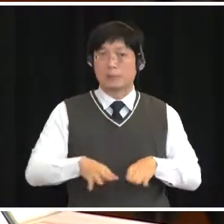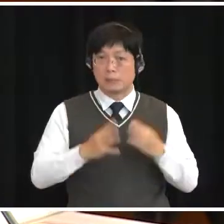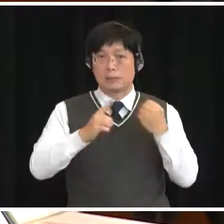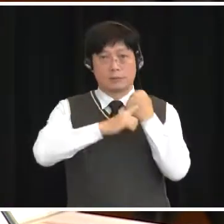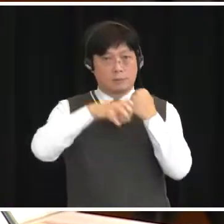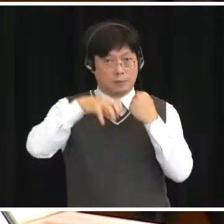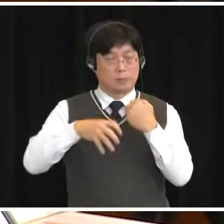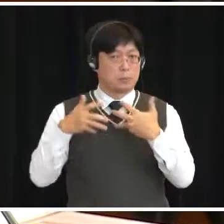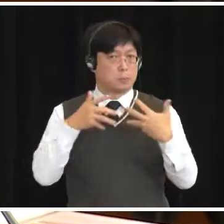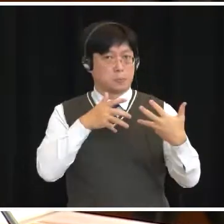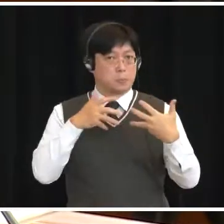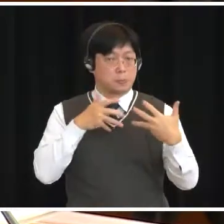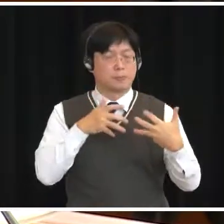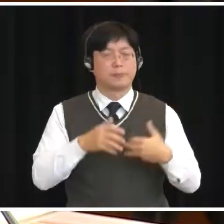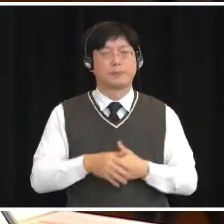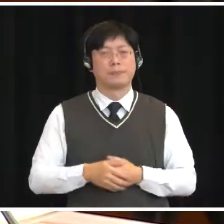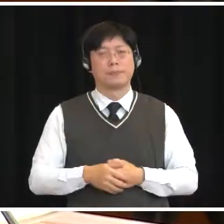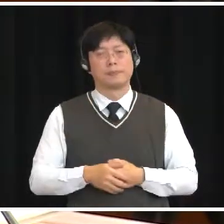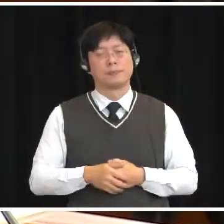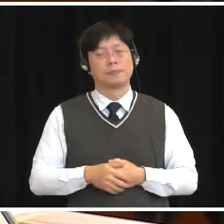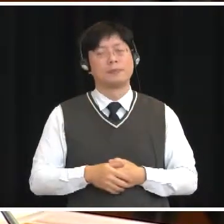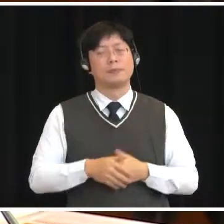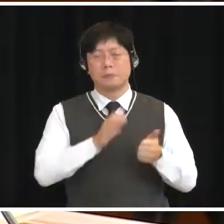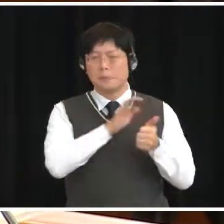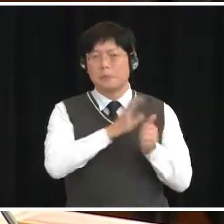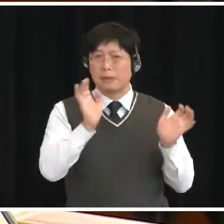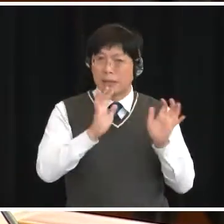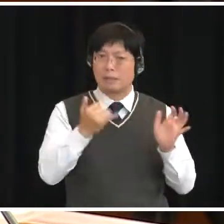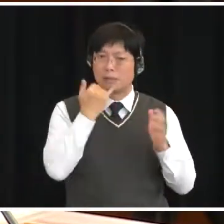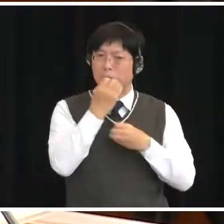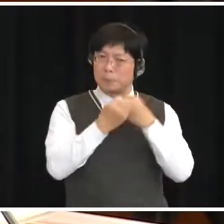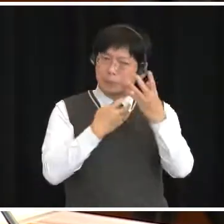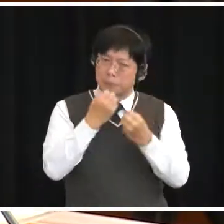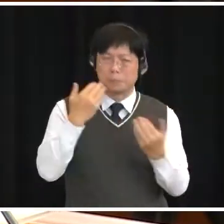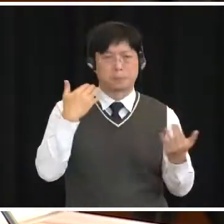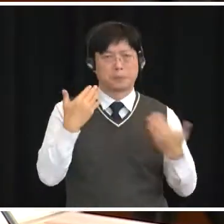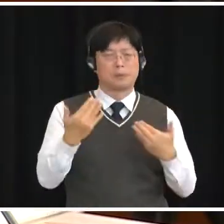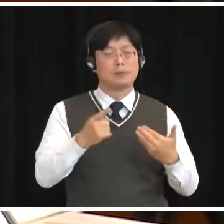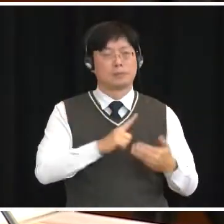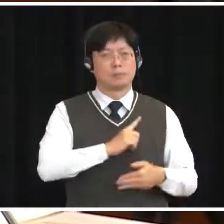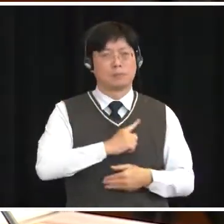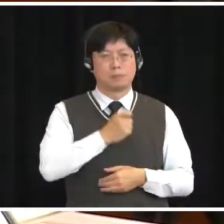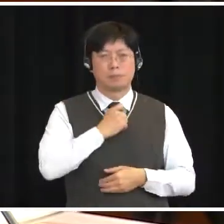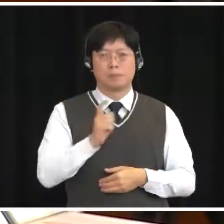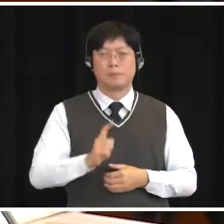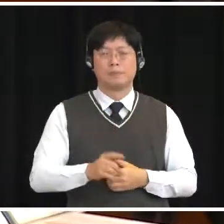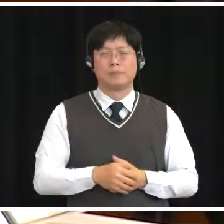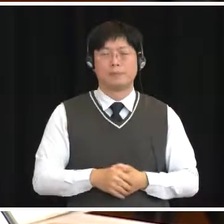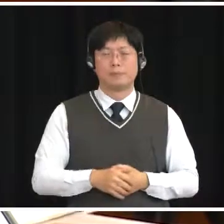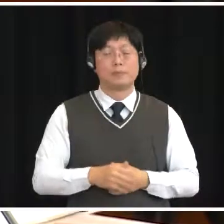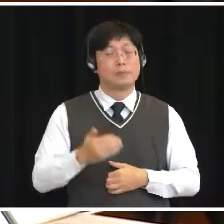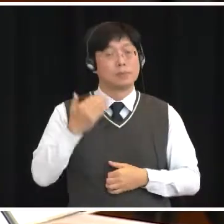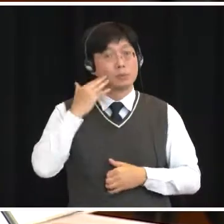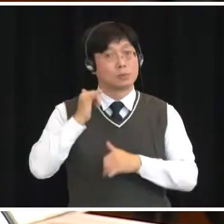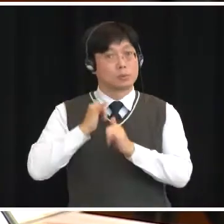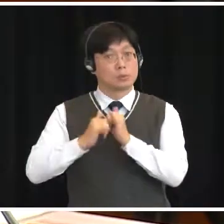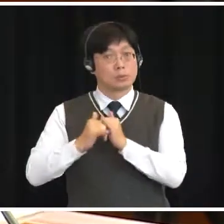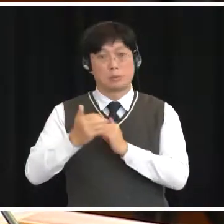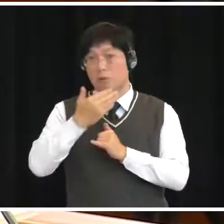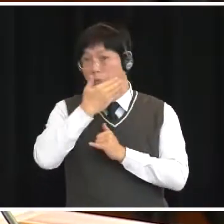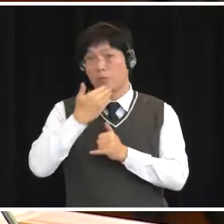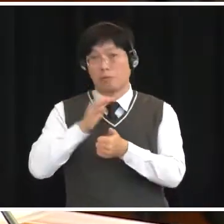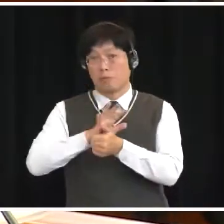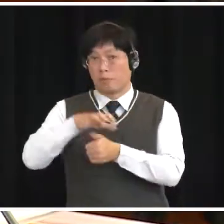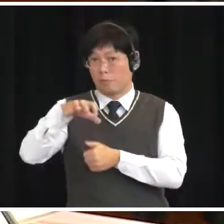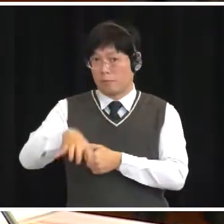when necessary, so they can accompany children in the legal proceedings and help children to express their opinions.